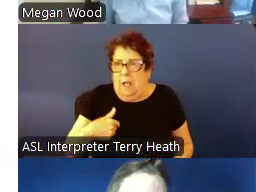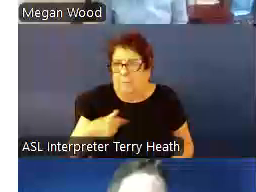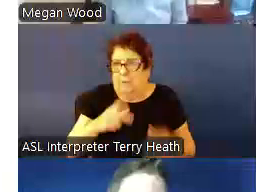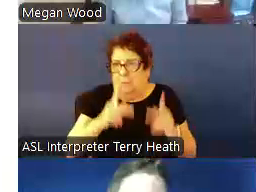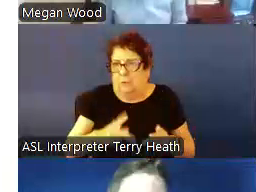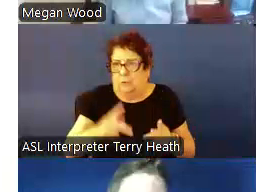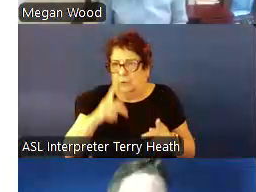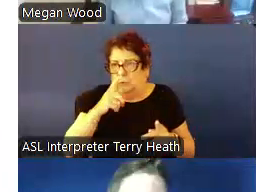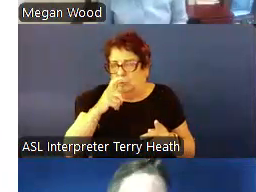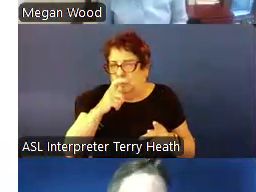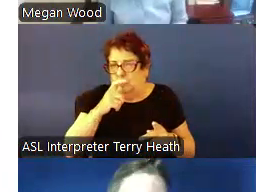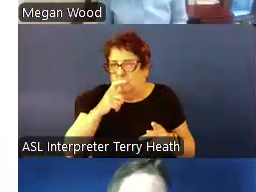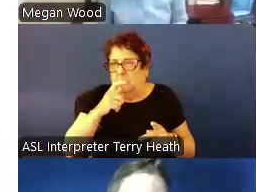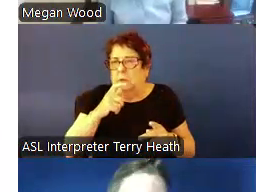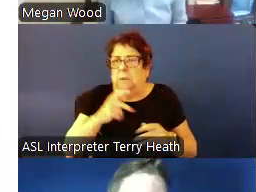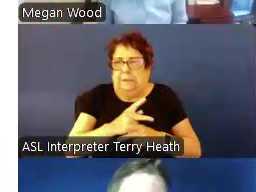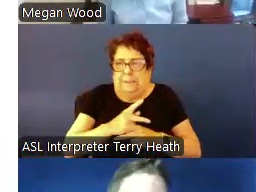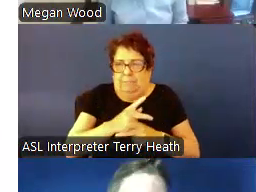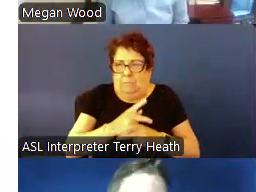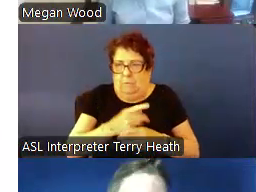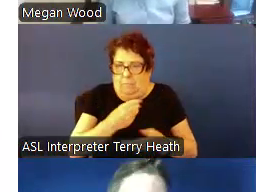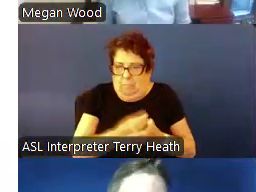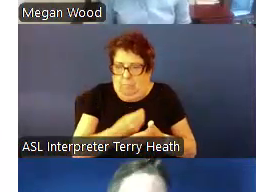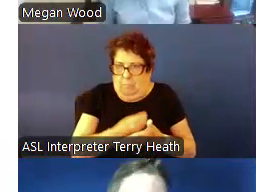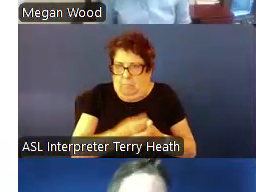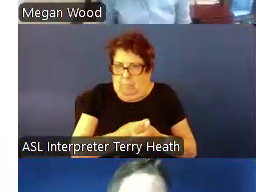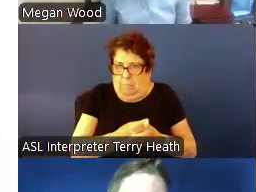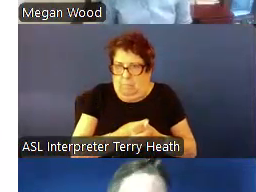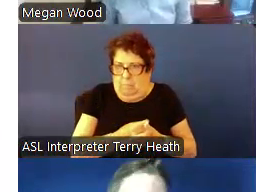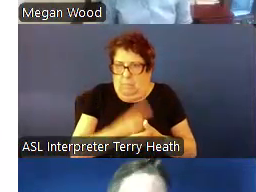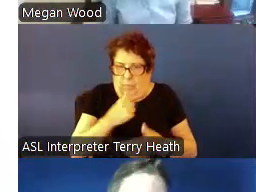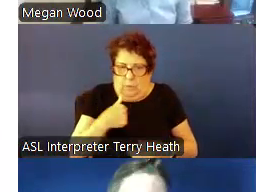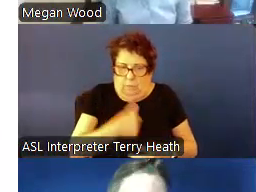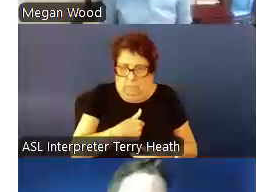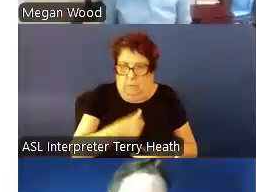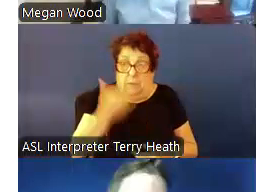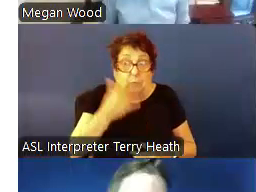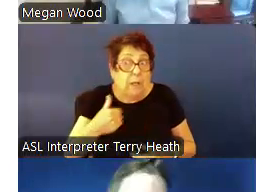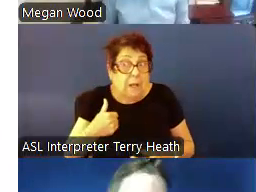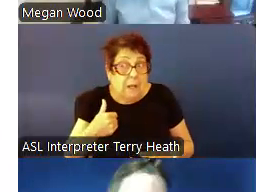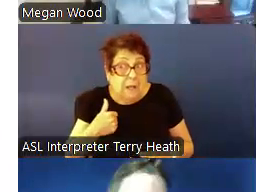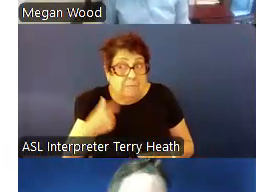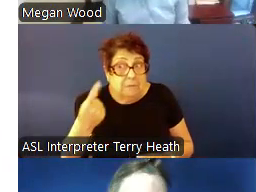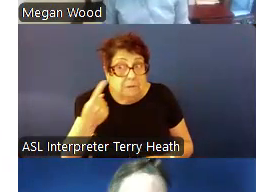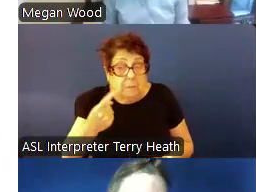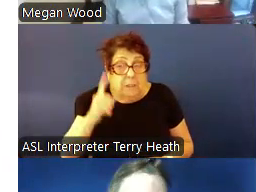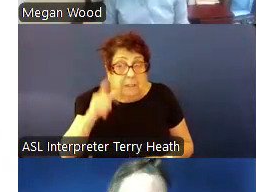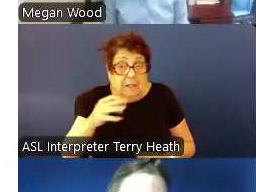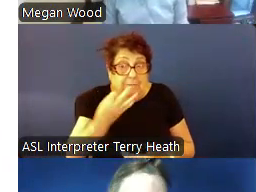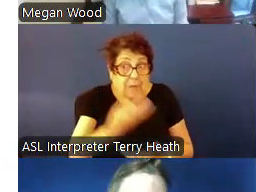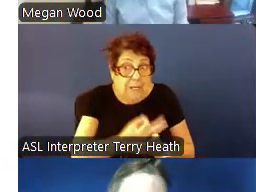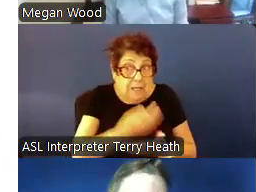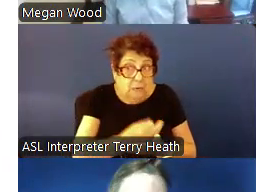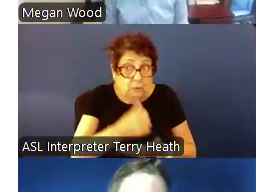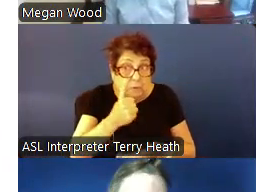administers our funding. So if we have someone that needs financial assistance and she emails me